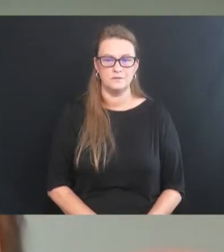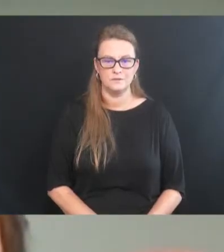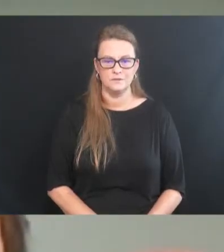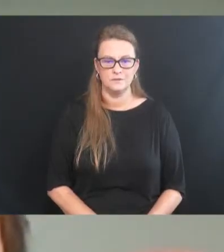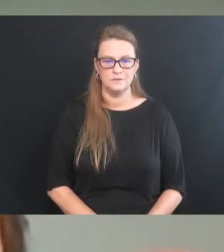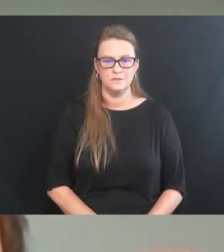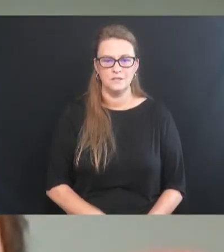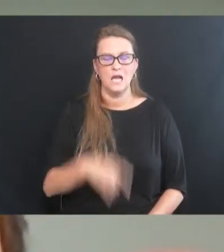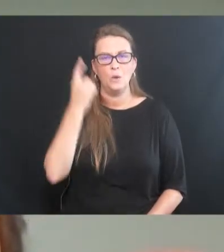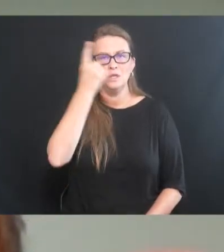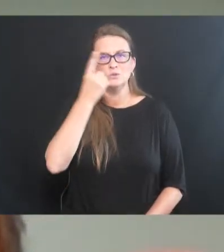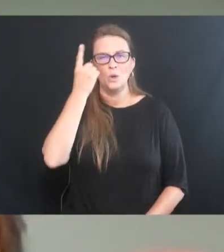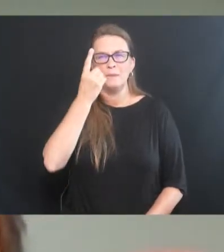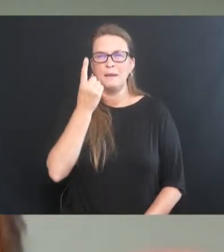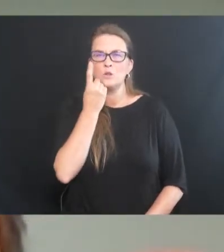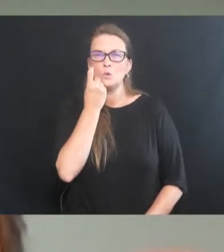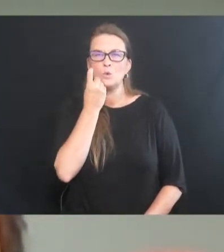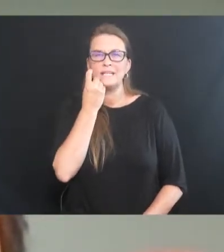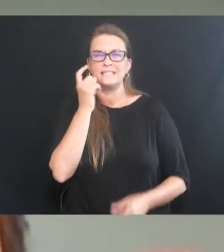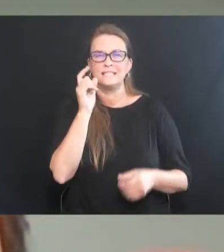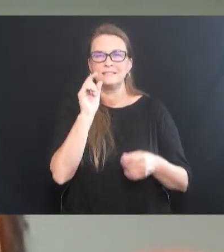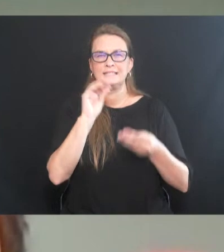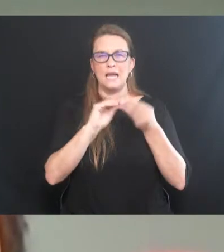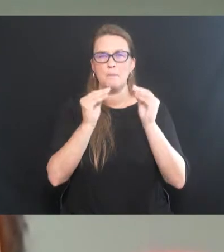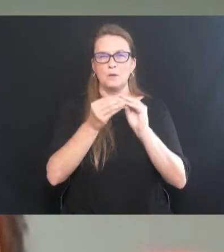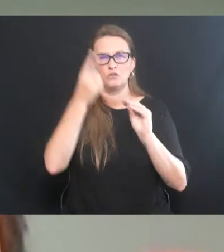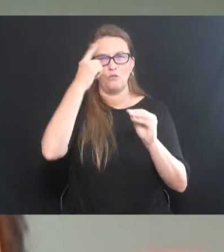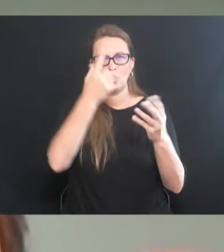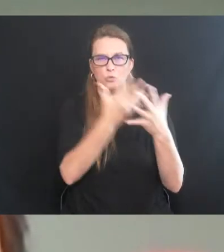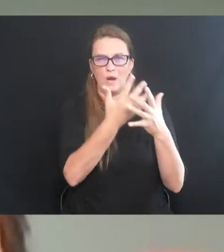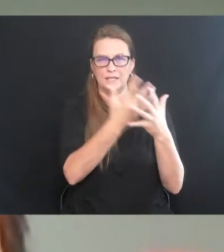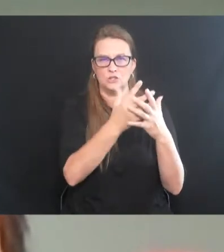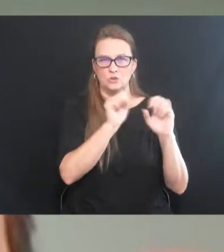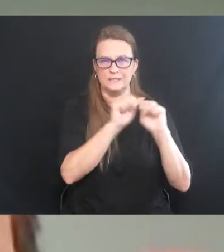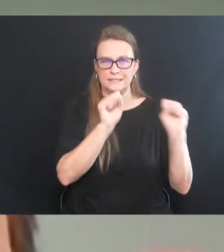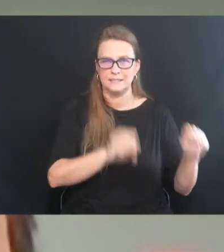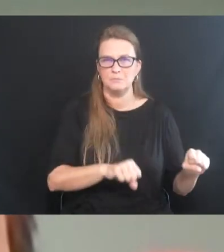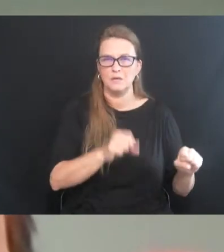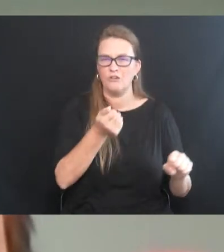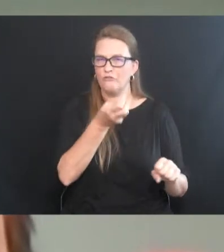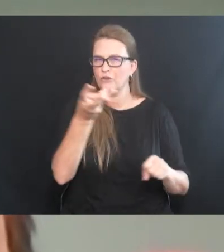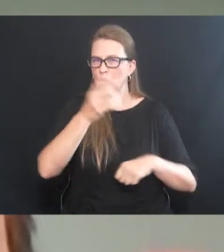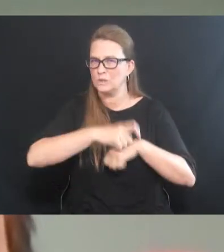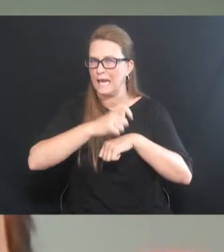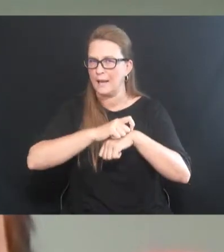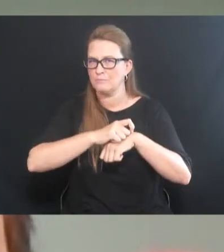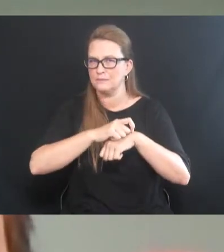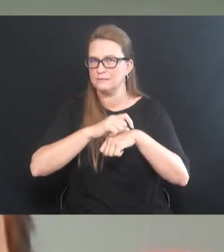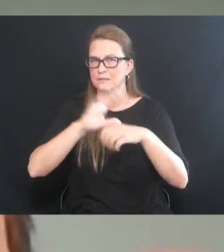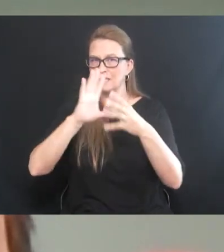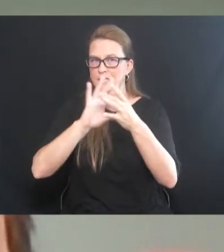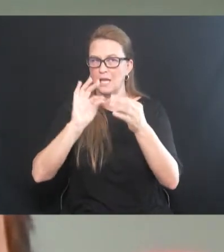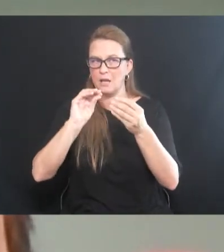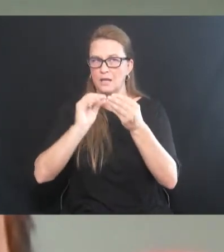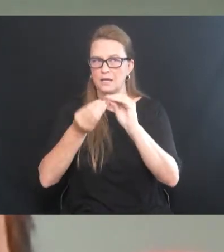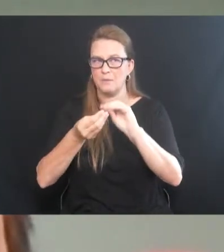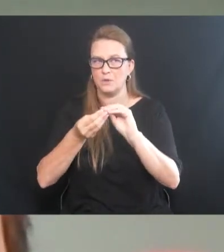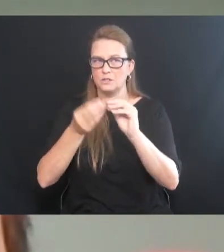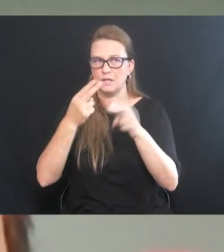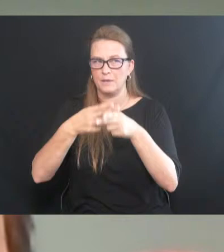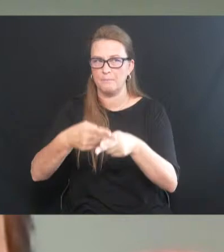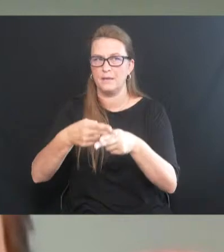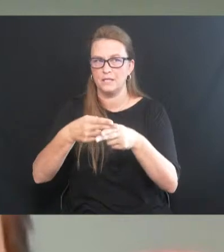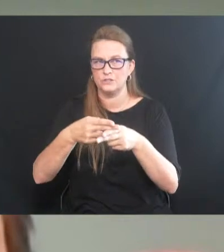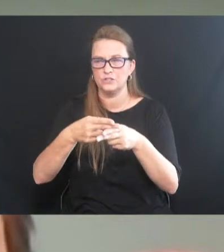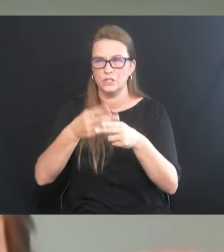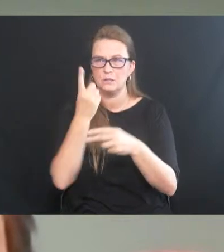latest statistics for the correctional system. I know a few times the overall numbers have been mentioned, but I think the most recent